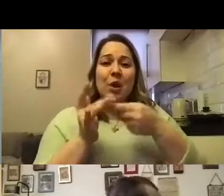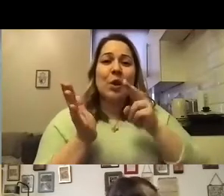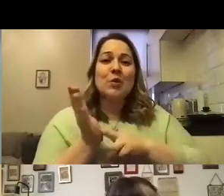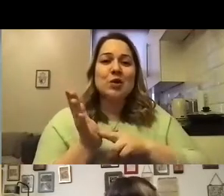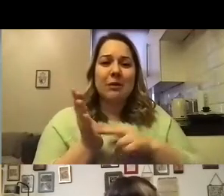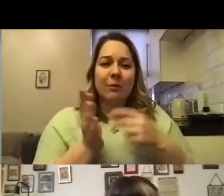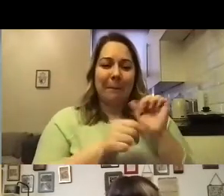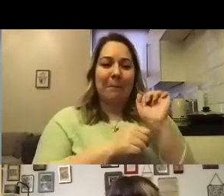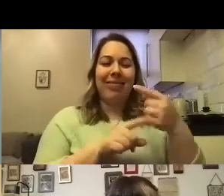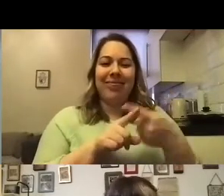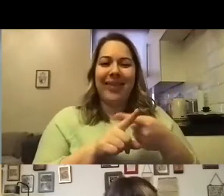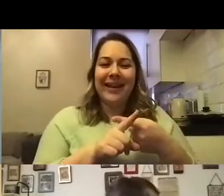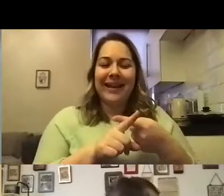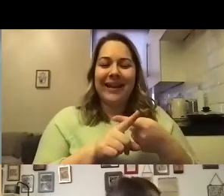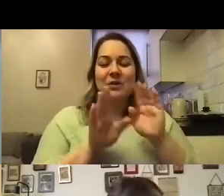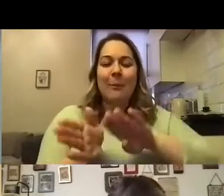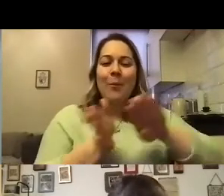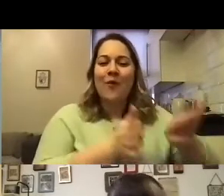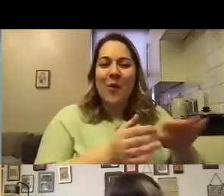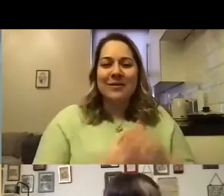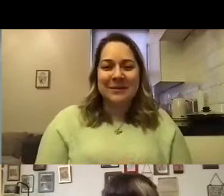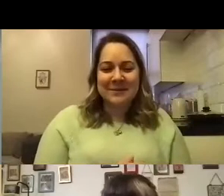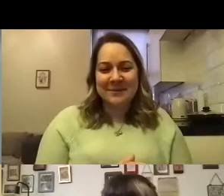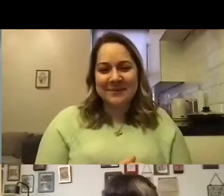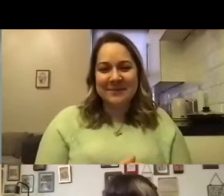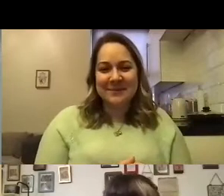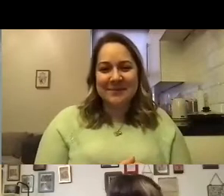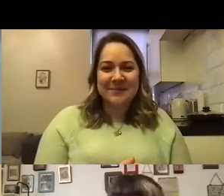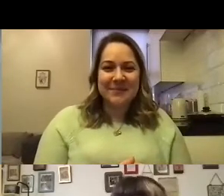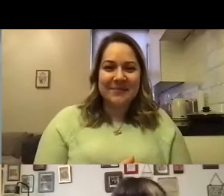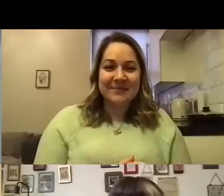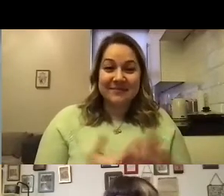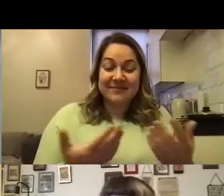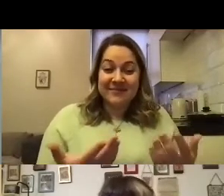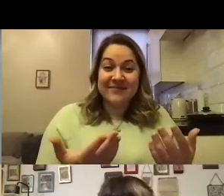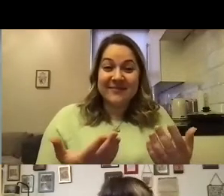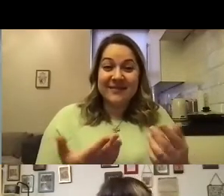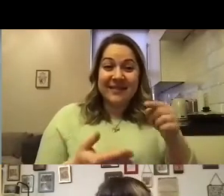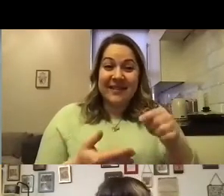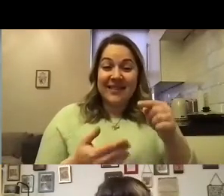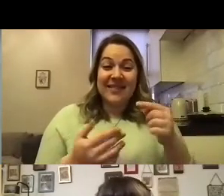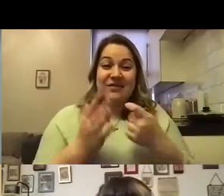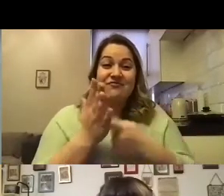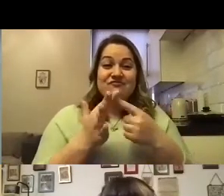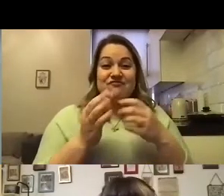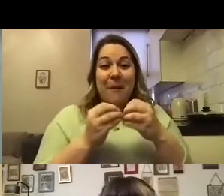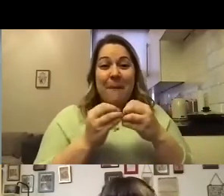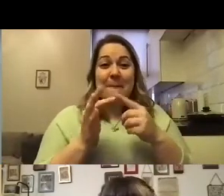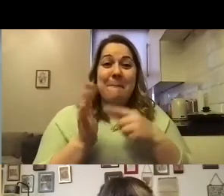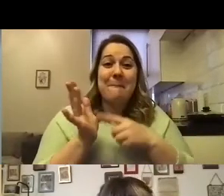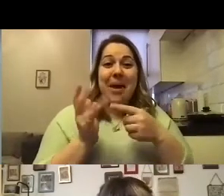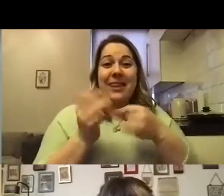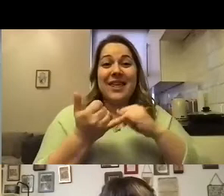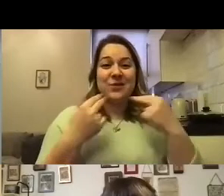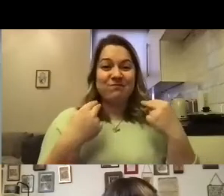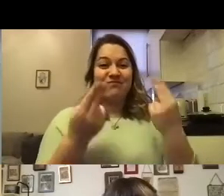English. Anyway, moving swiftly on. See, this is exactly the kind of rebellious interjections I want to see throughout this